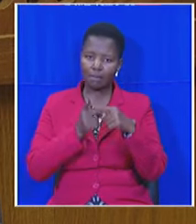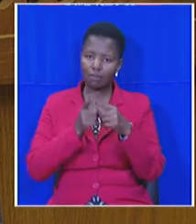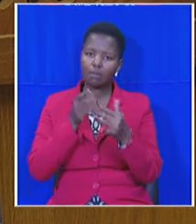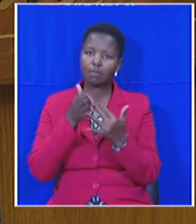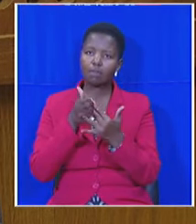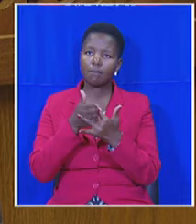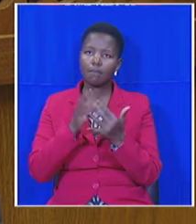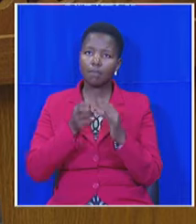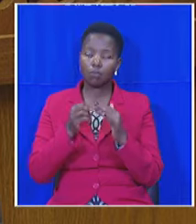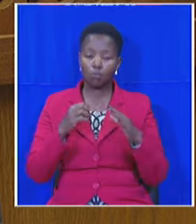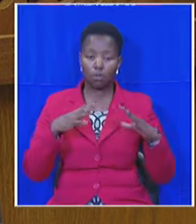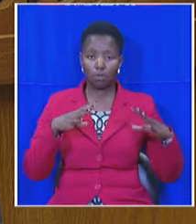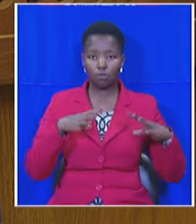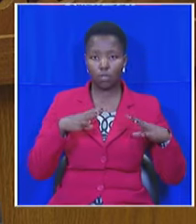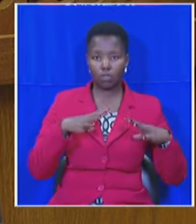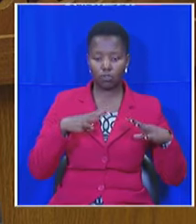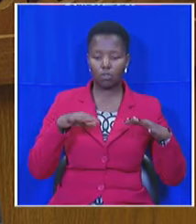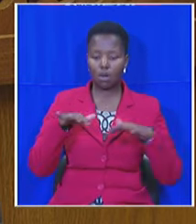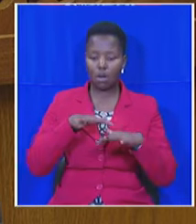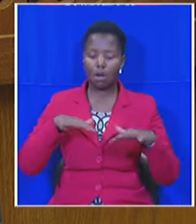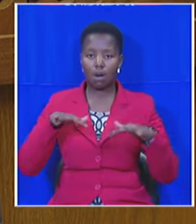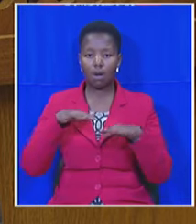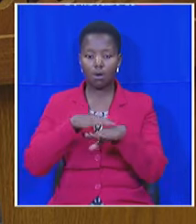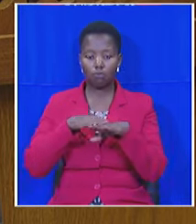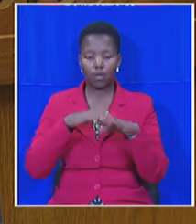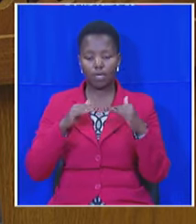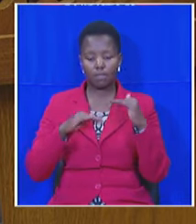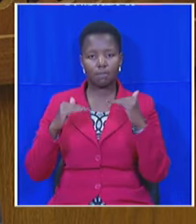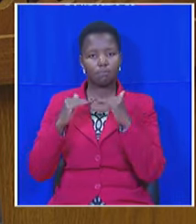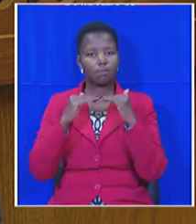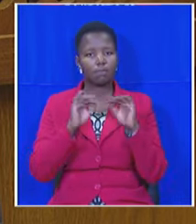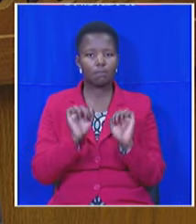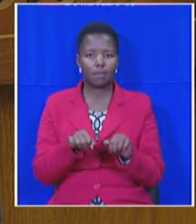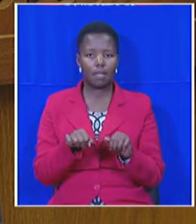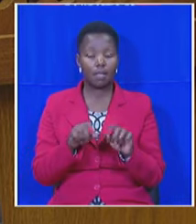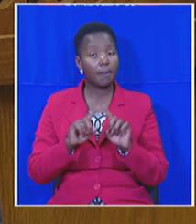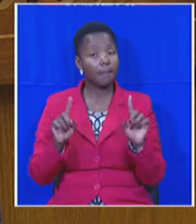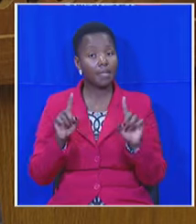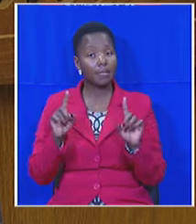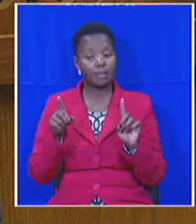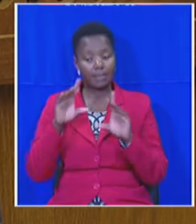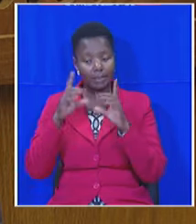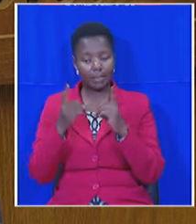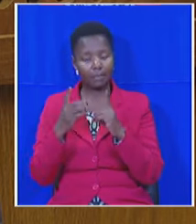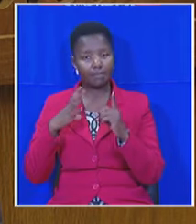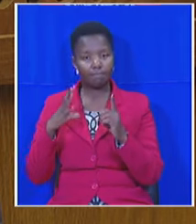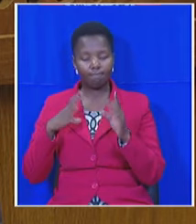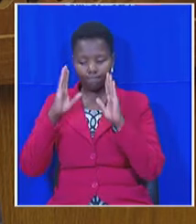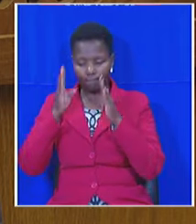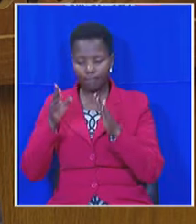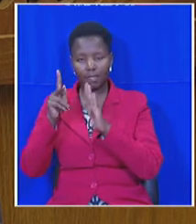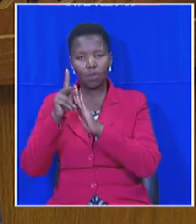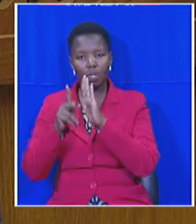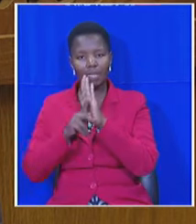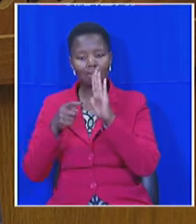reduce the gap between the different demographic groups in South Africa. Despite this, the department remains focused on applying policies aimed